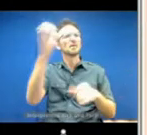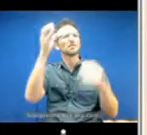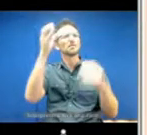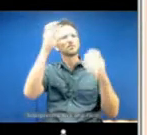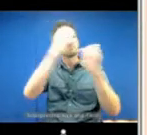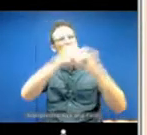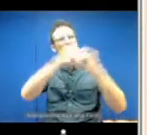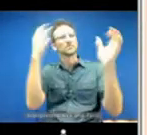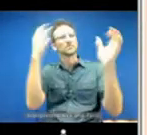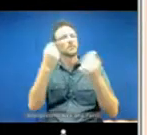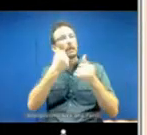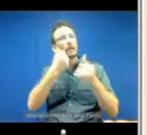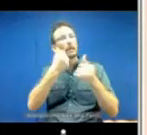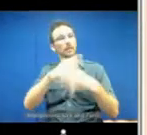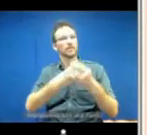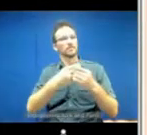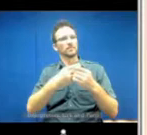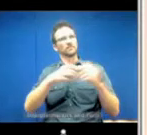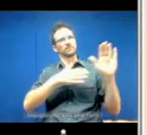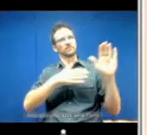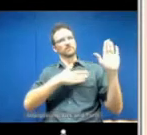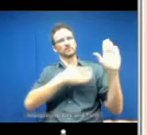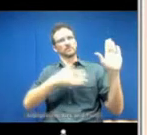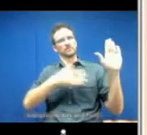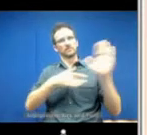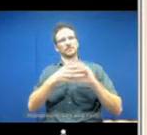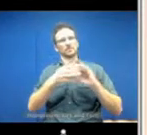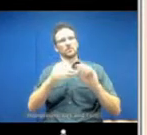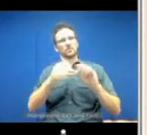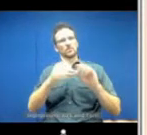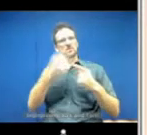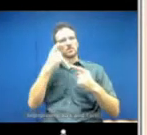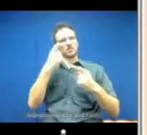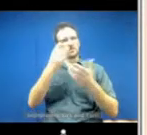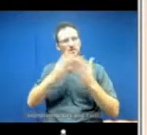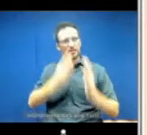little bit different because it's in a law office, it's at a pretrial stage,